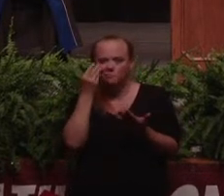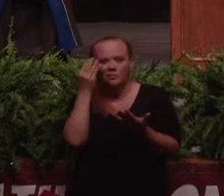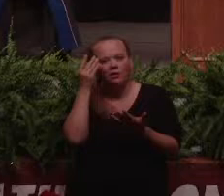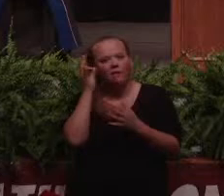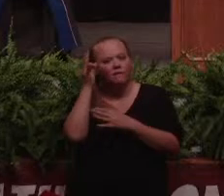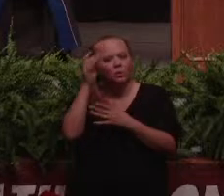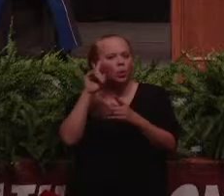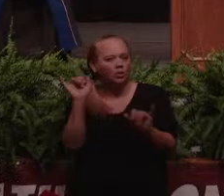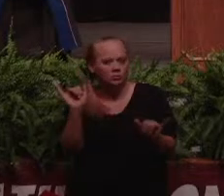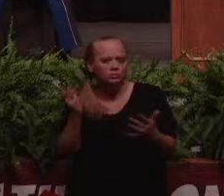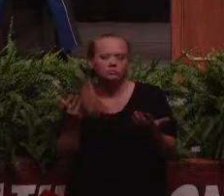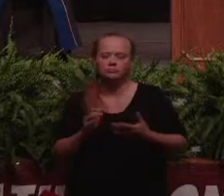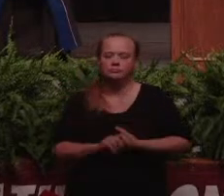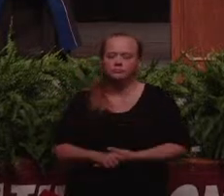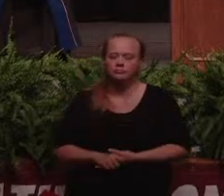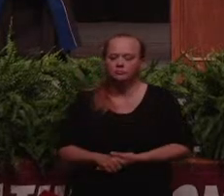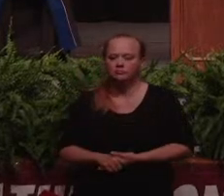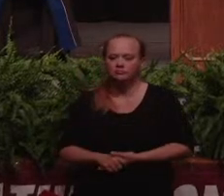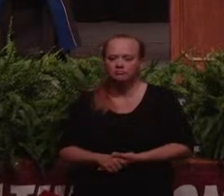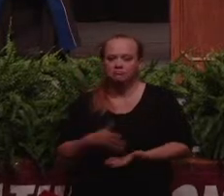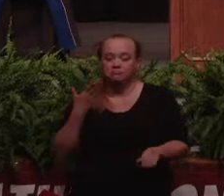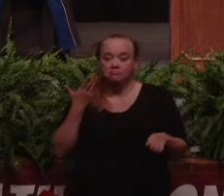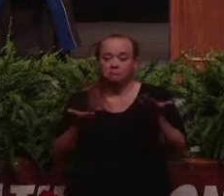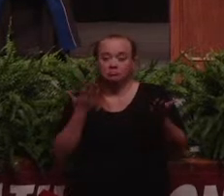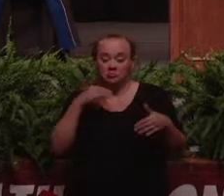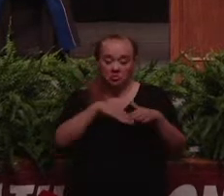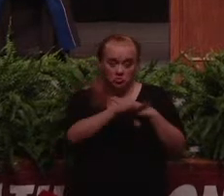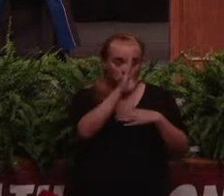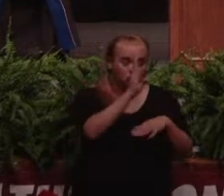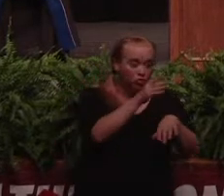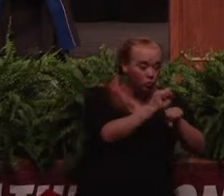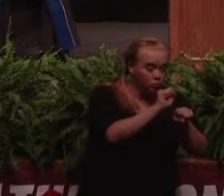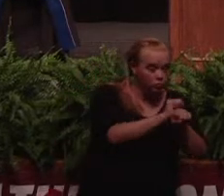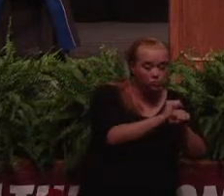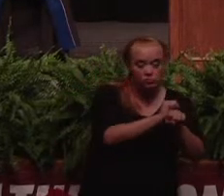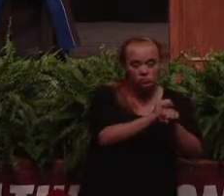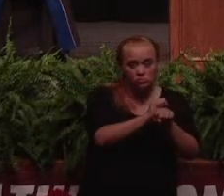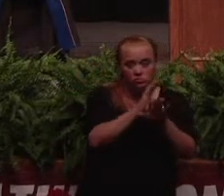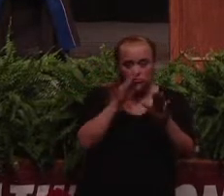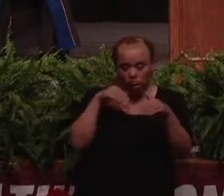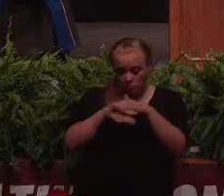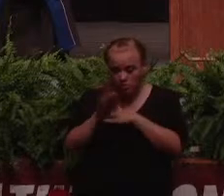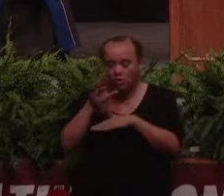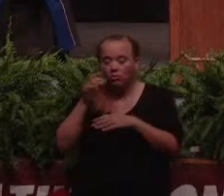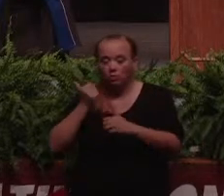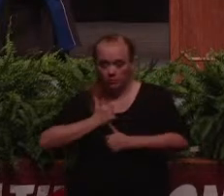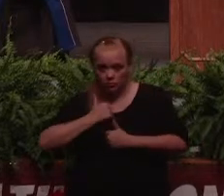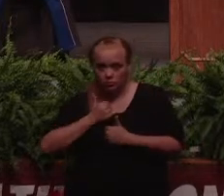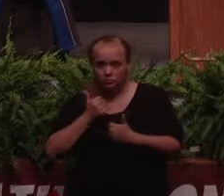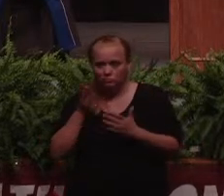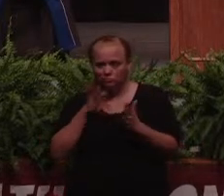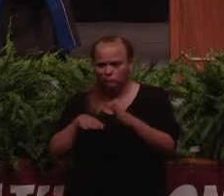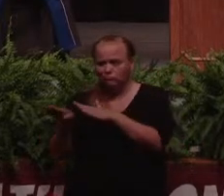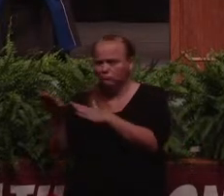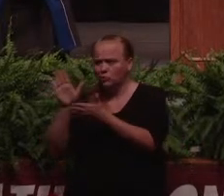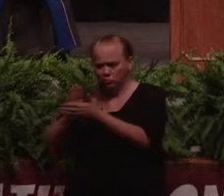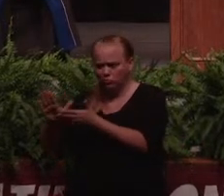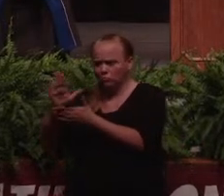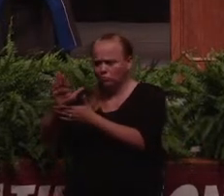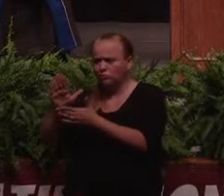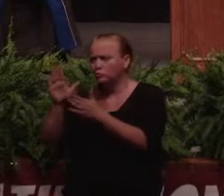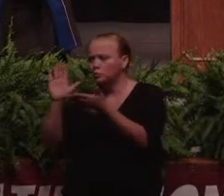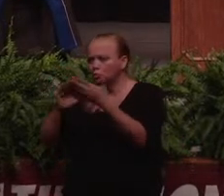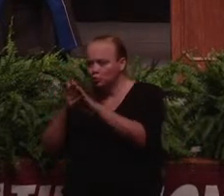future. Whether that be entering the workforce, serving in the military, or furthering our education